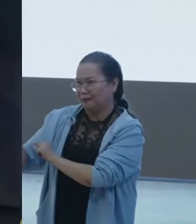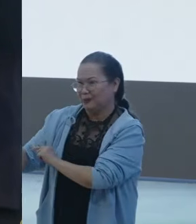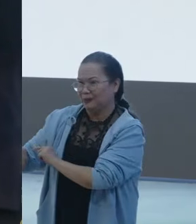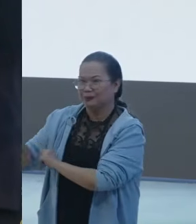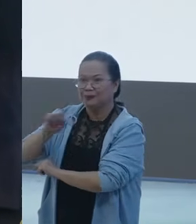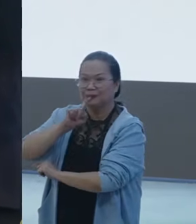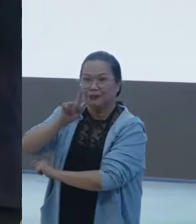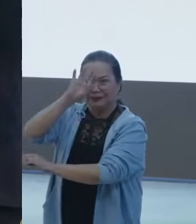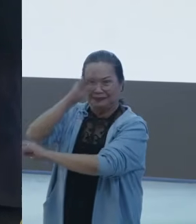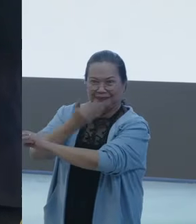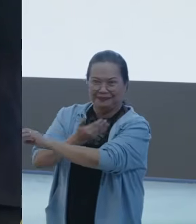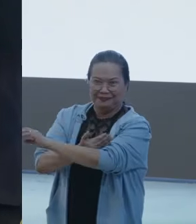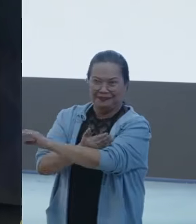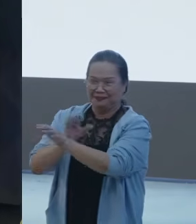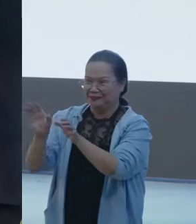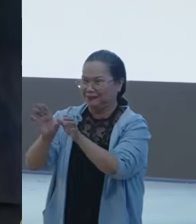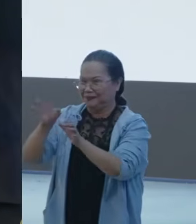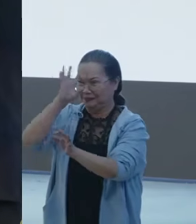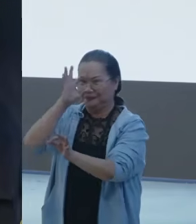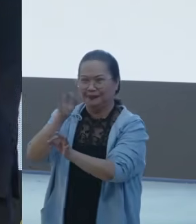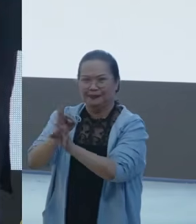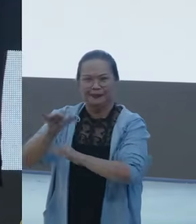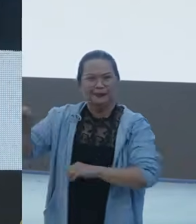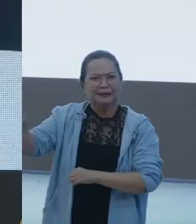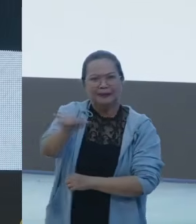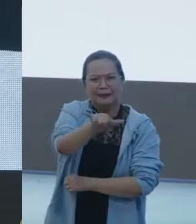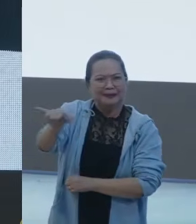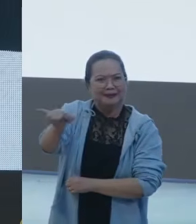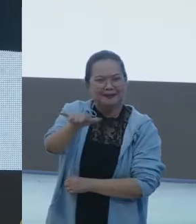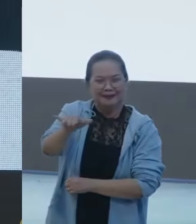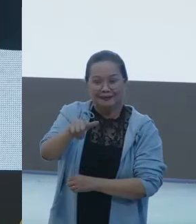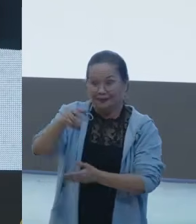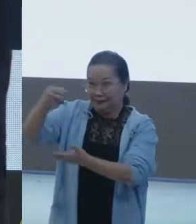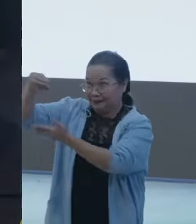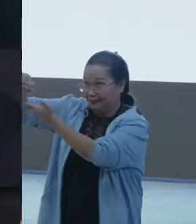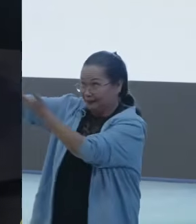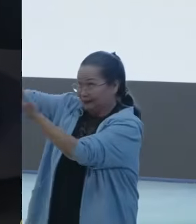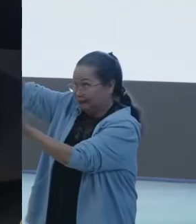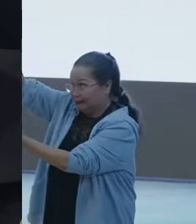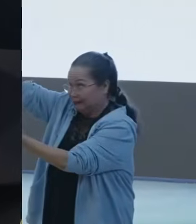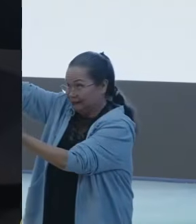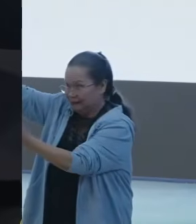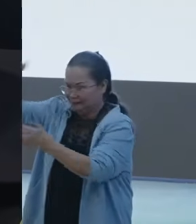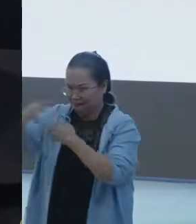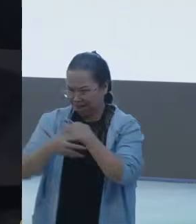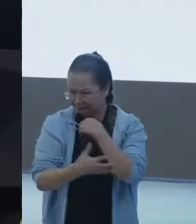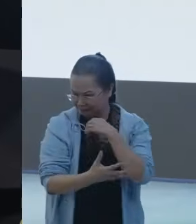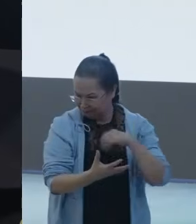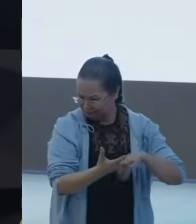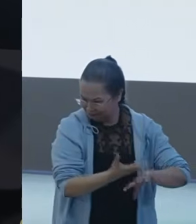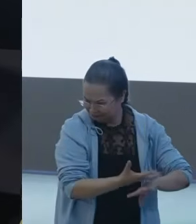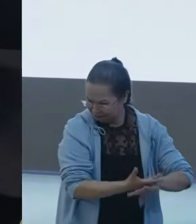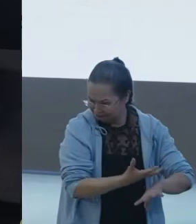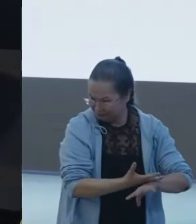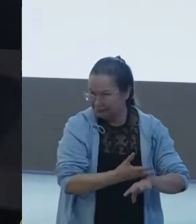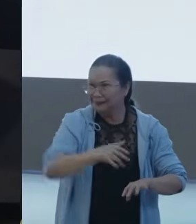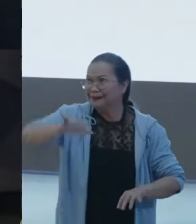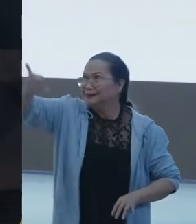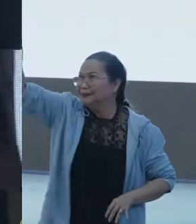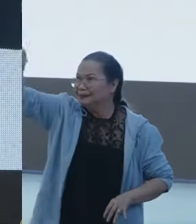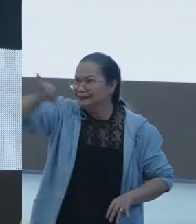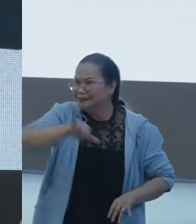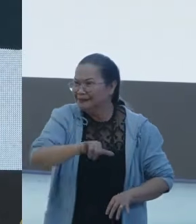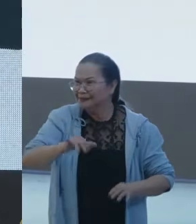a common faith. Common sapagkat ang mayaman, ang makapangyarihan, na mananampalataya has